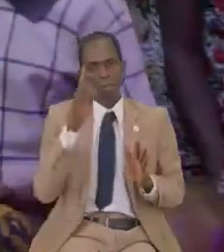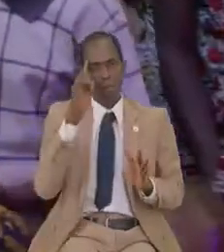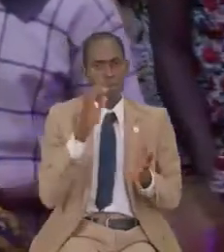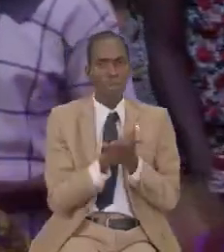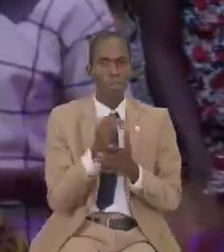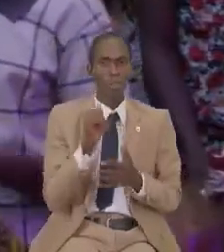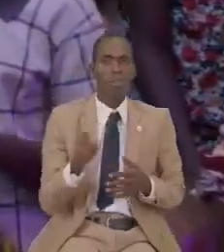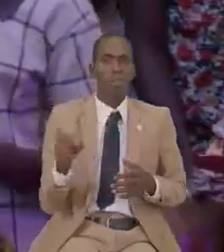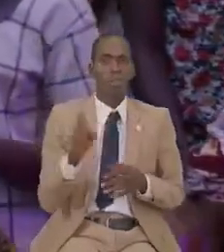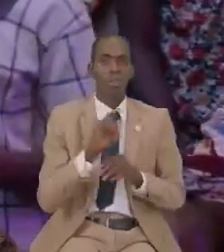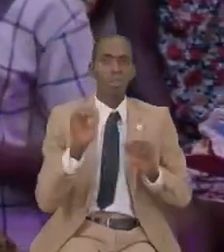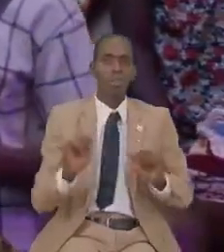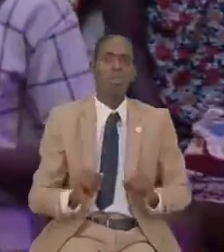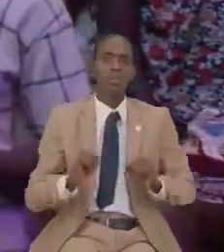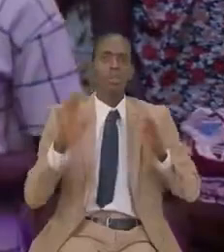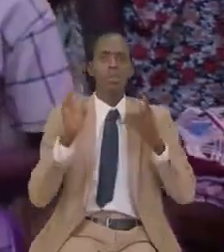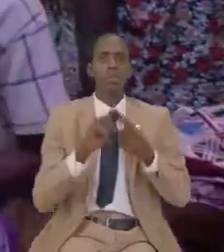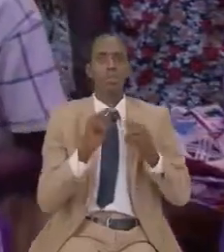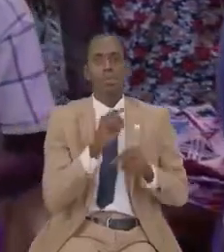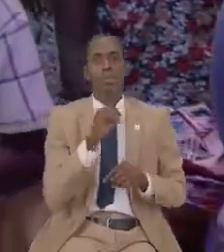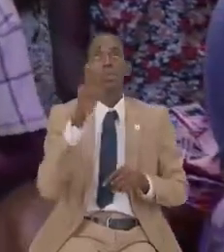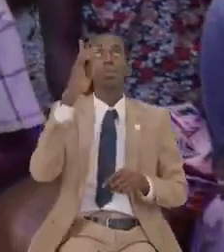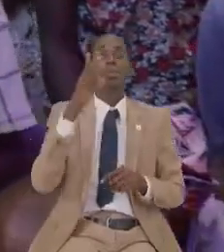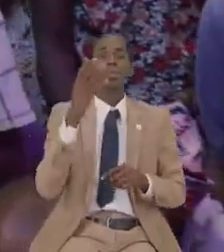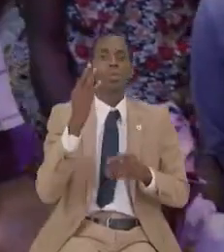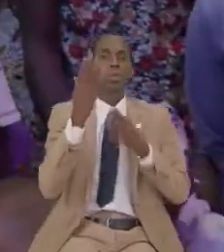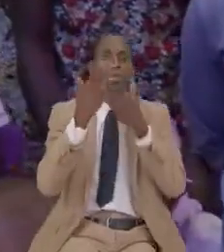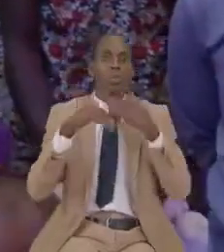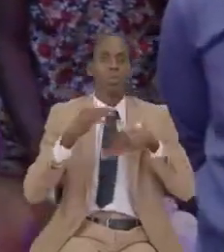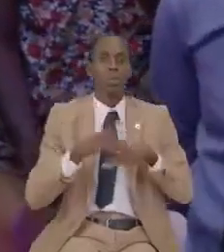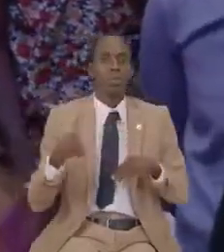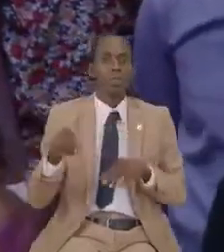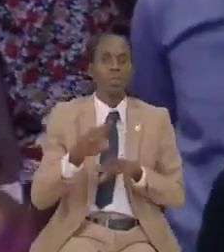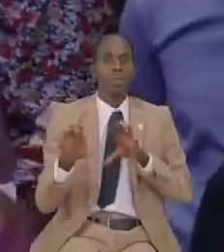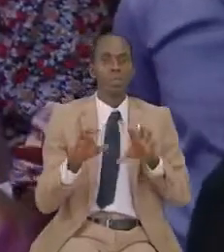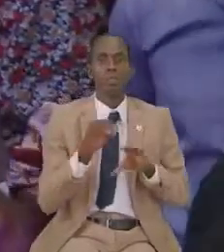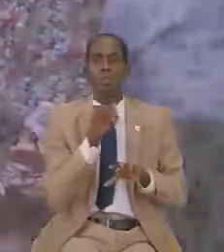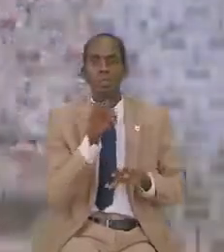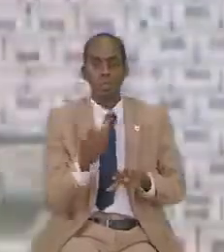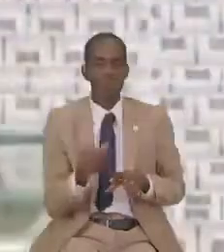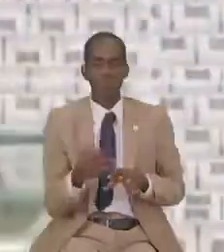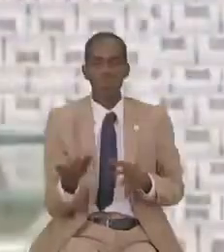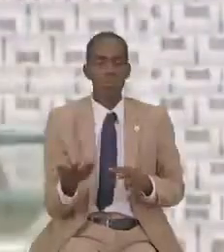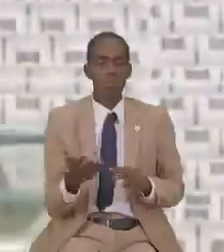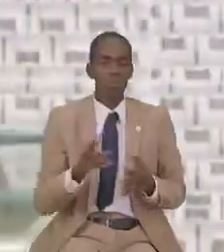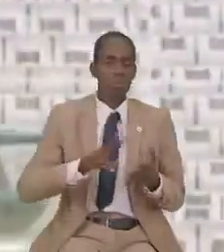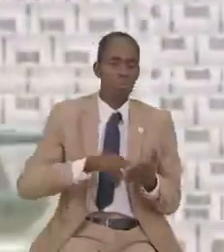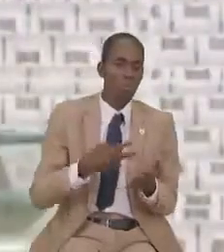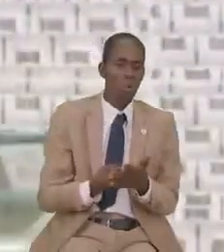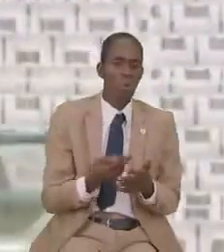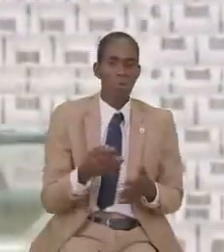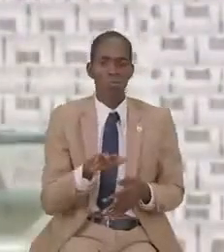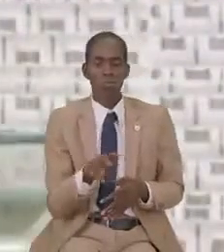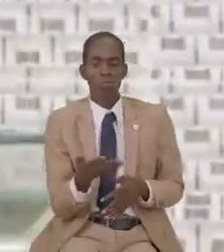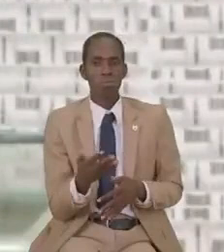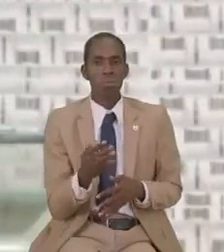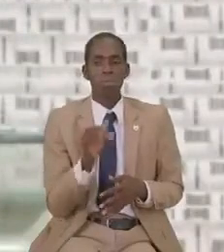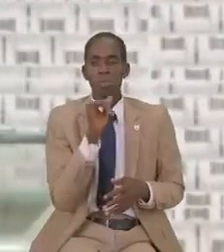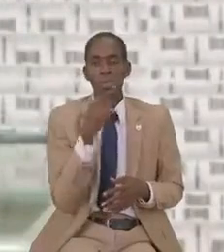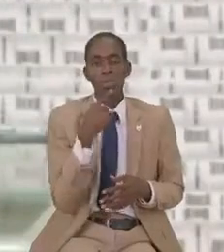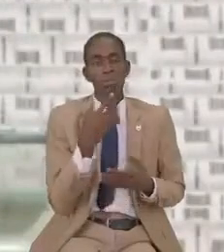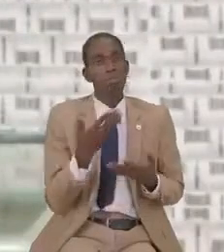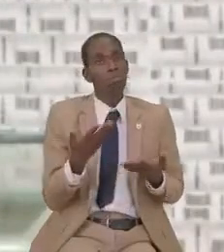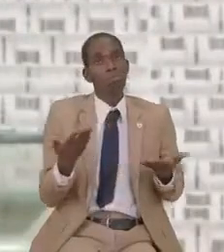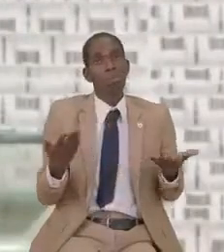commitment to the Lord, the God of heaven. They did not compromise. They did not say,